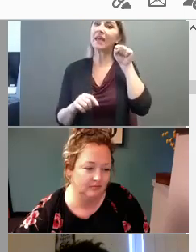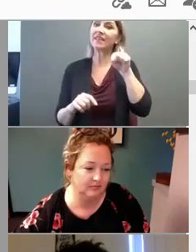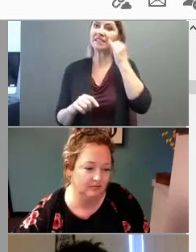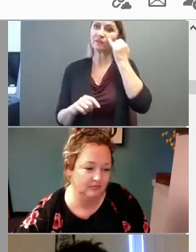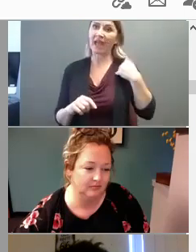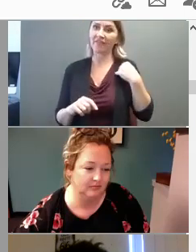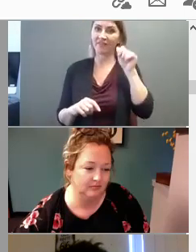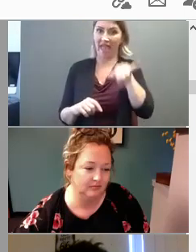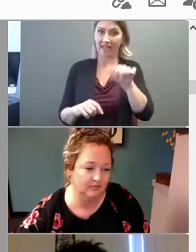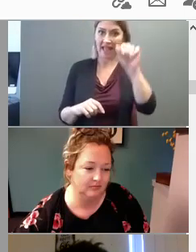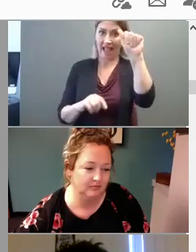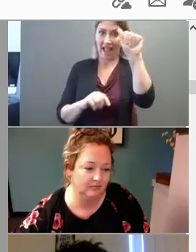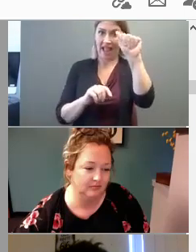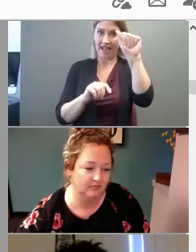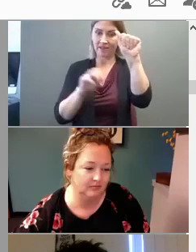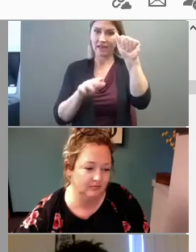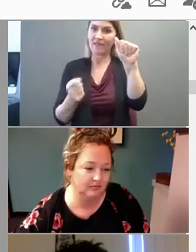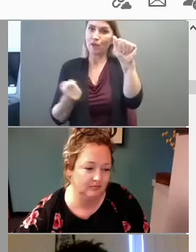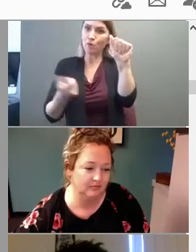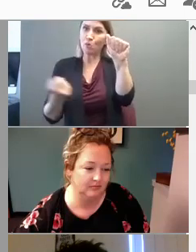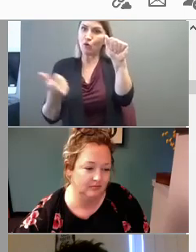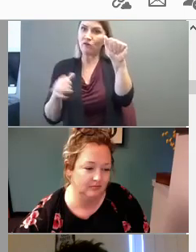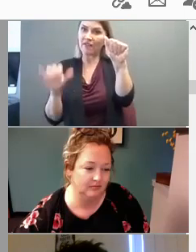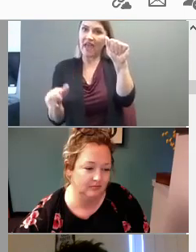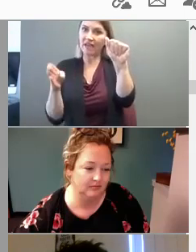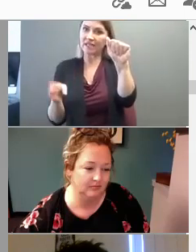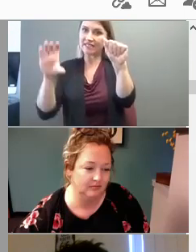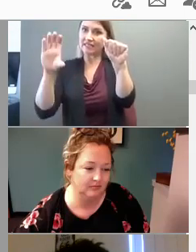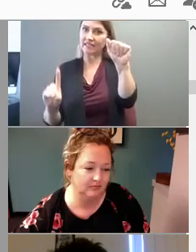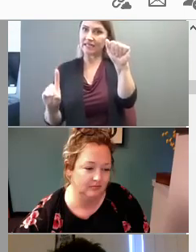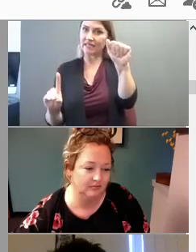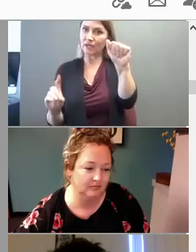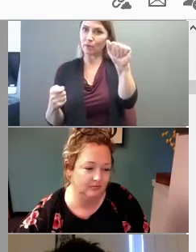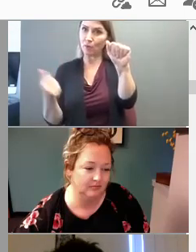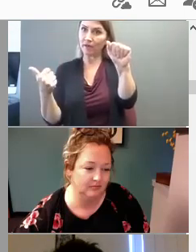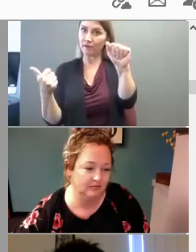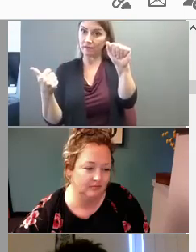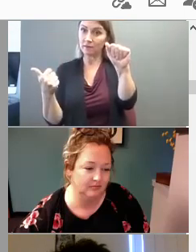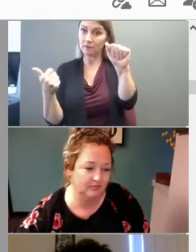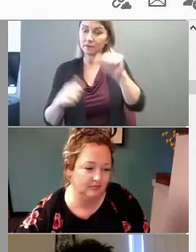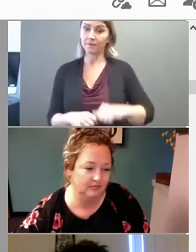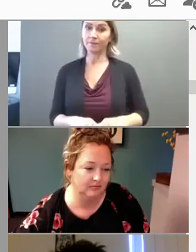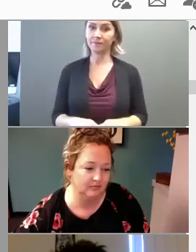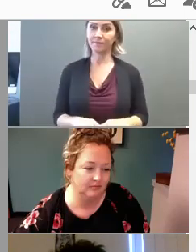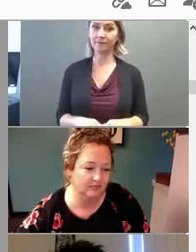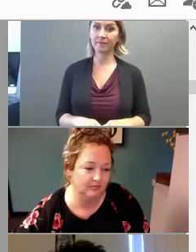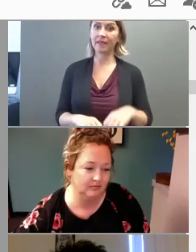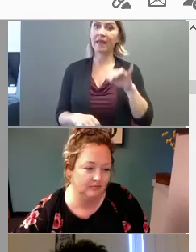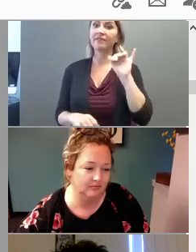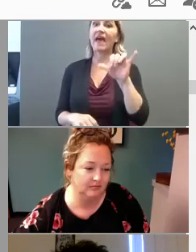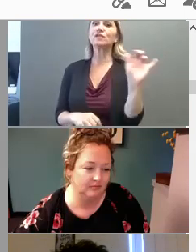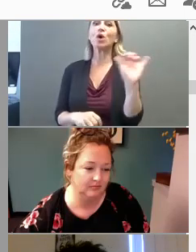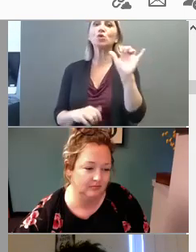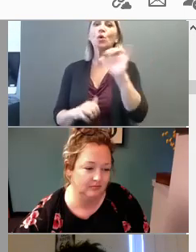this vertex here and just remove this particular vertex here, assume that I'm deleting that edge, that is also the